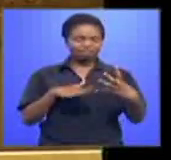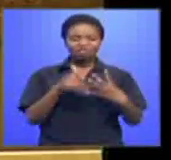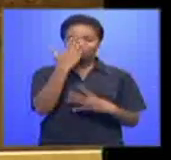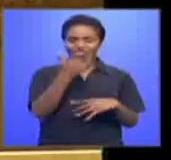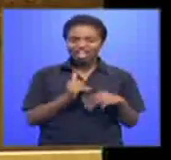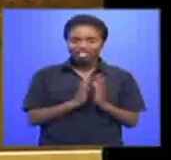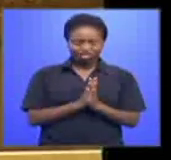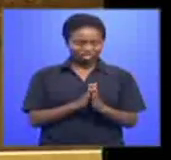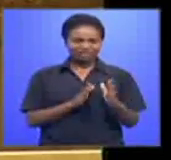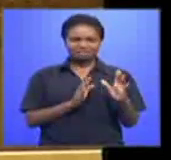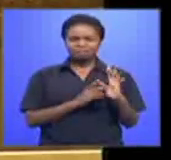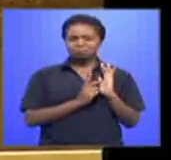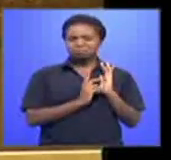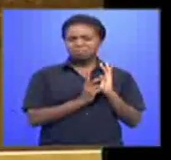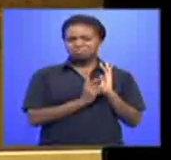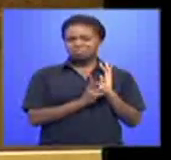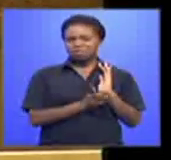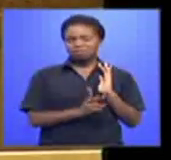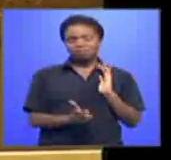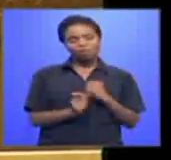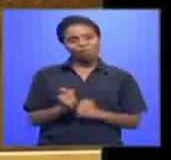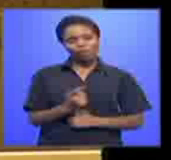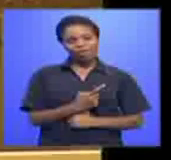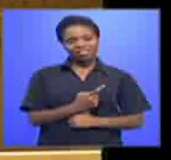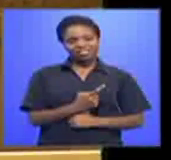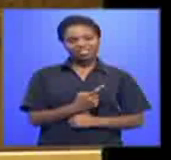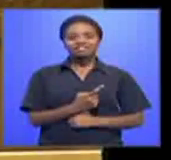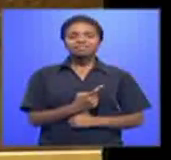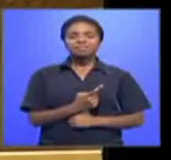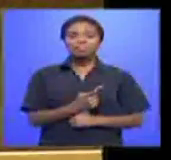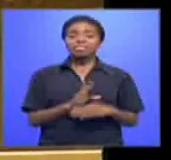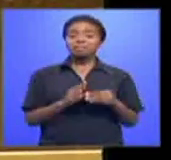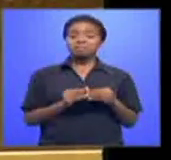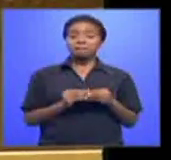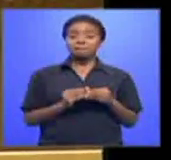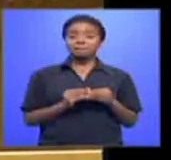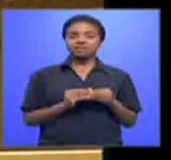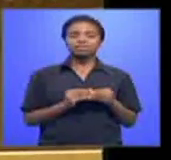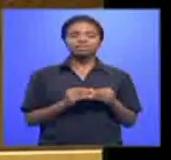religious, and all sectors, members of the diplomatic corps,